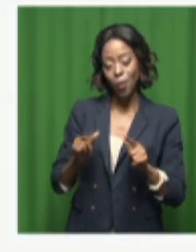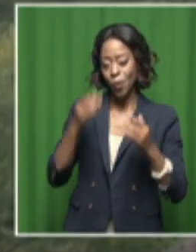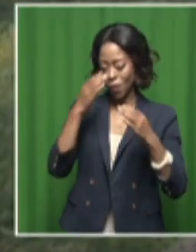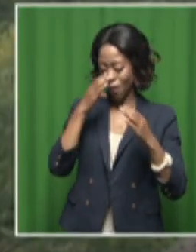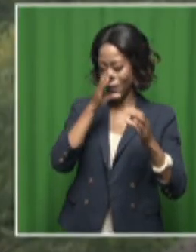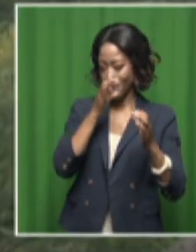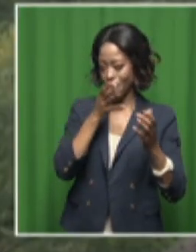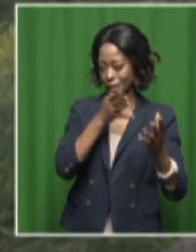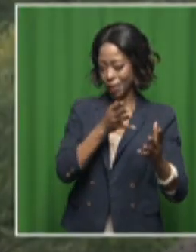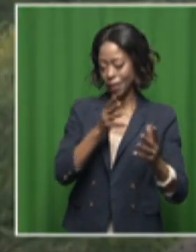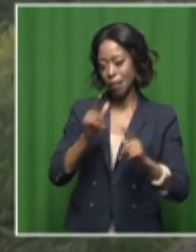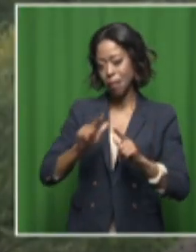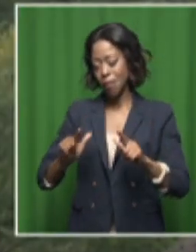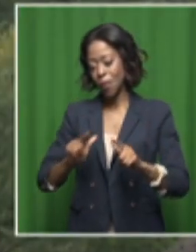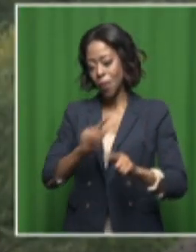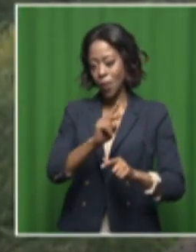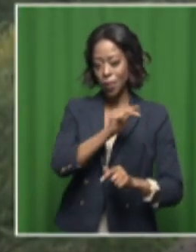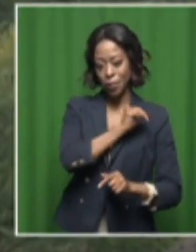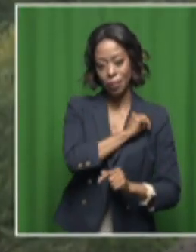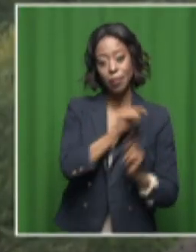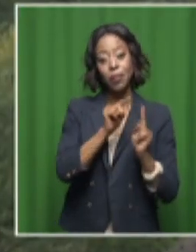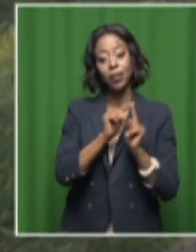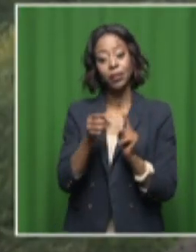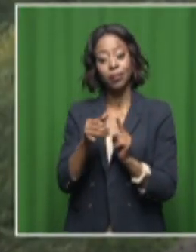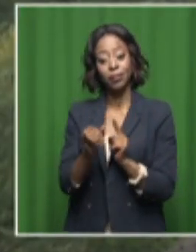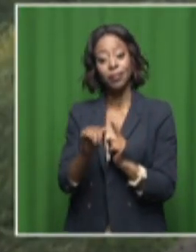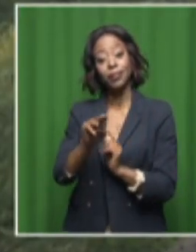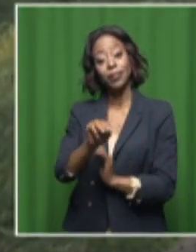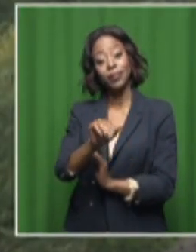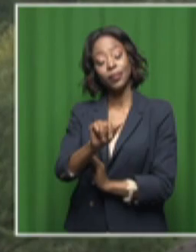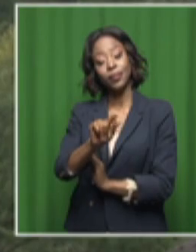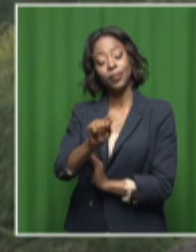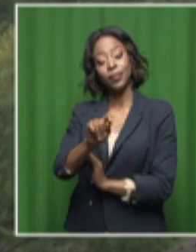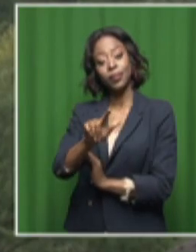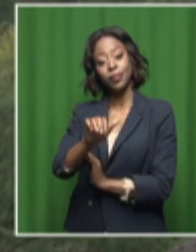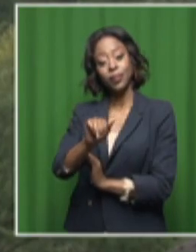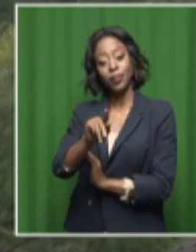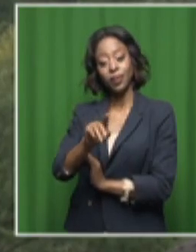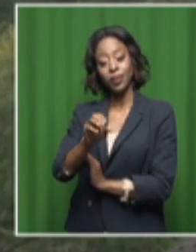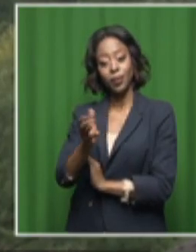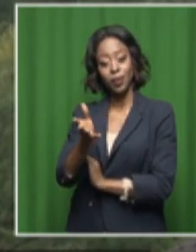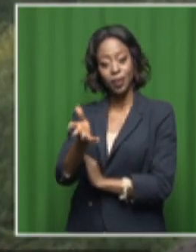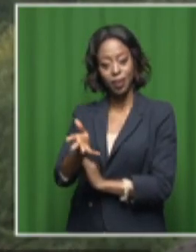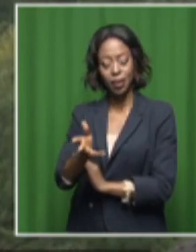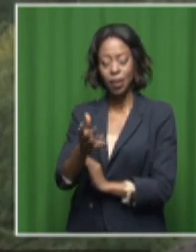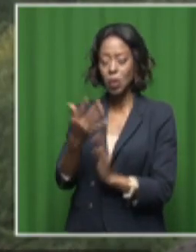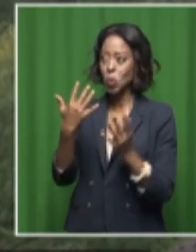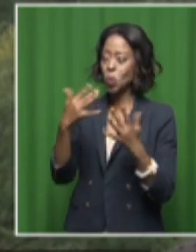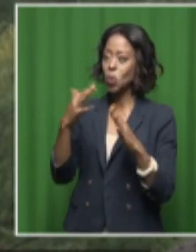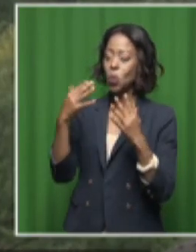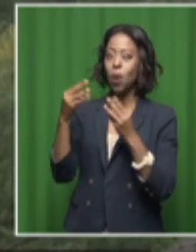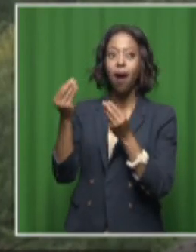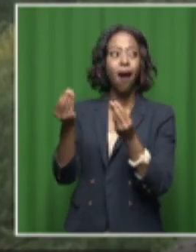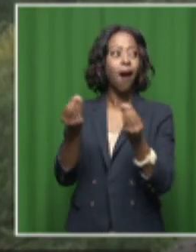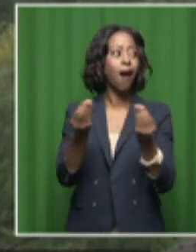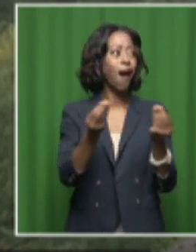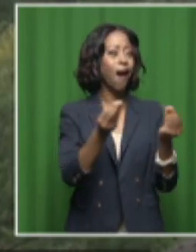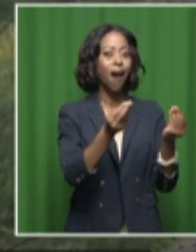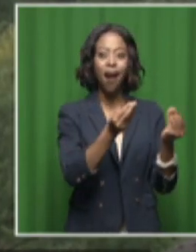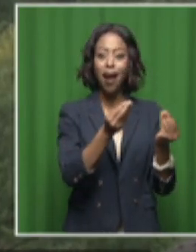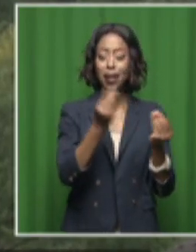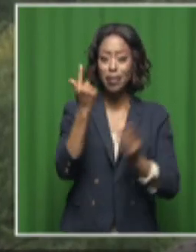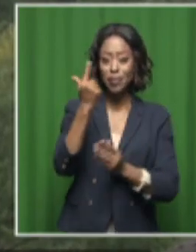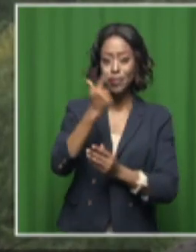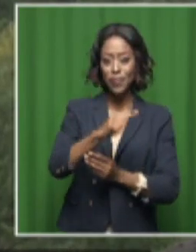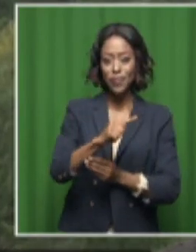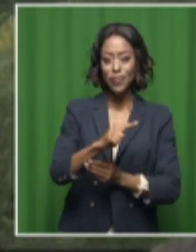Limpopo and KZN. But this is where Matlako is. How gorgeous. Just love this sort of scenery, and